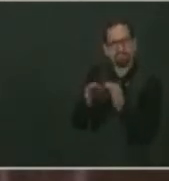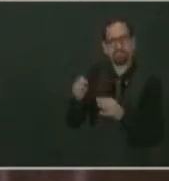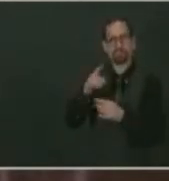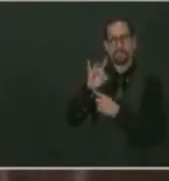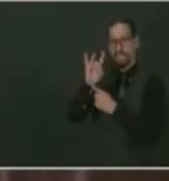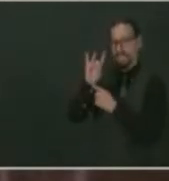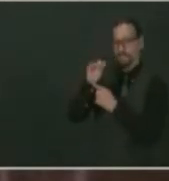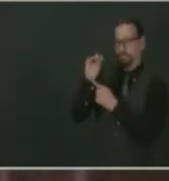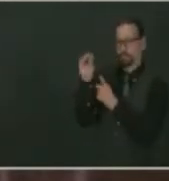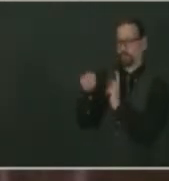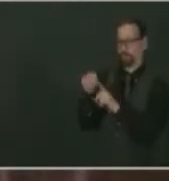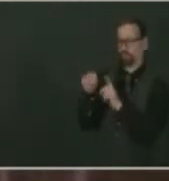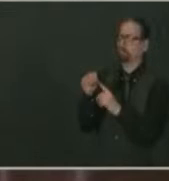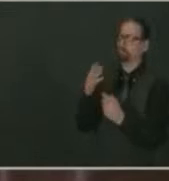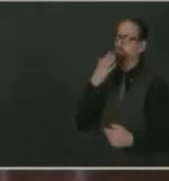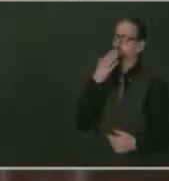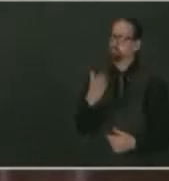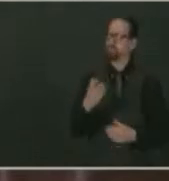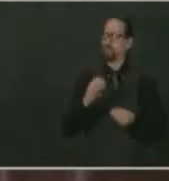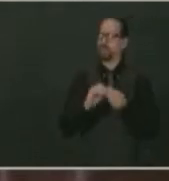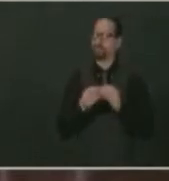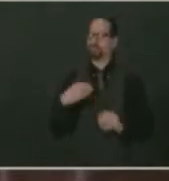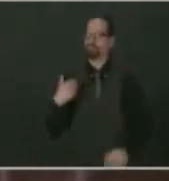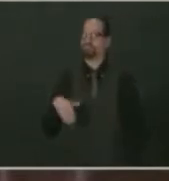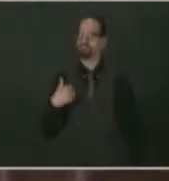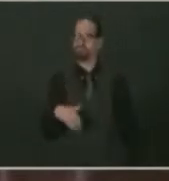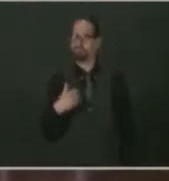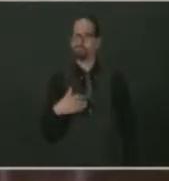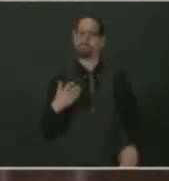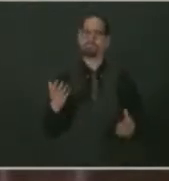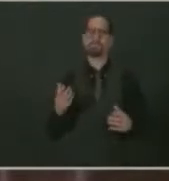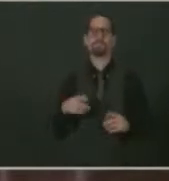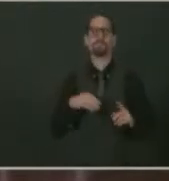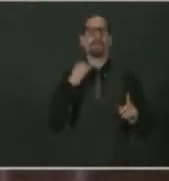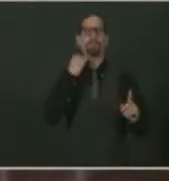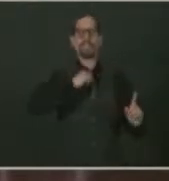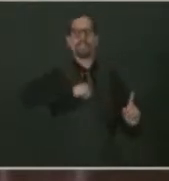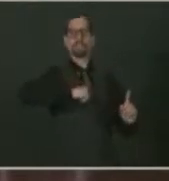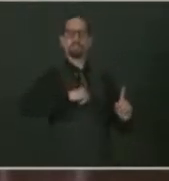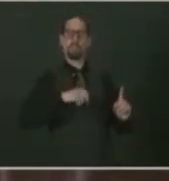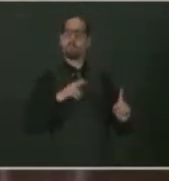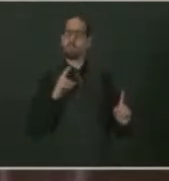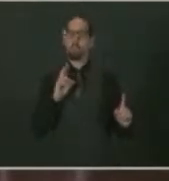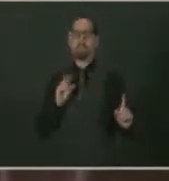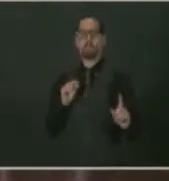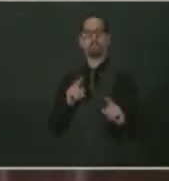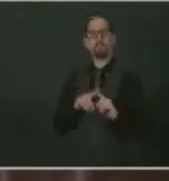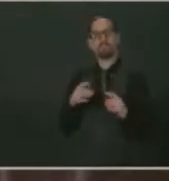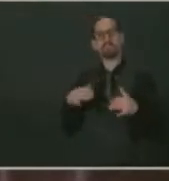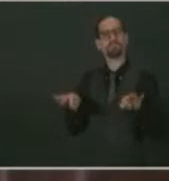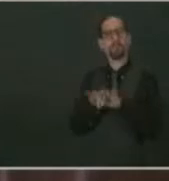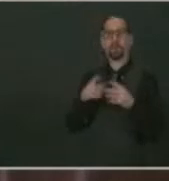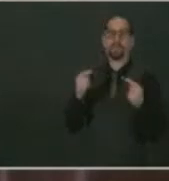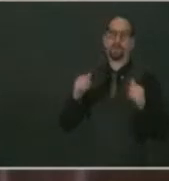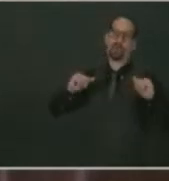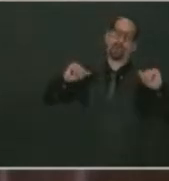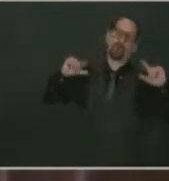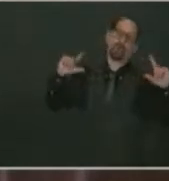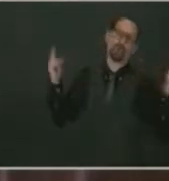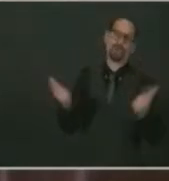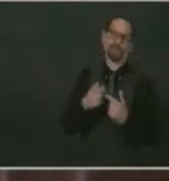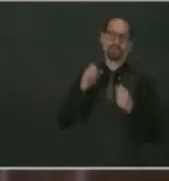we don't usually associate hesitancy with that, but it's always important that everyone has